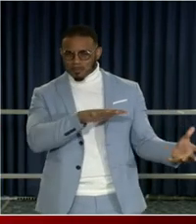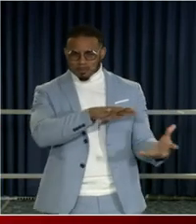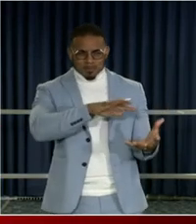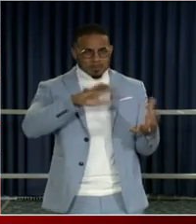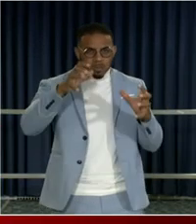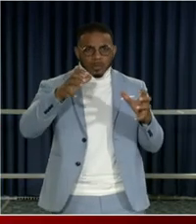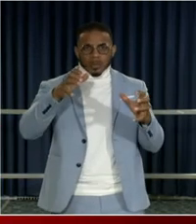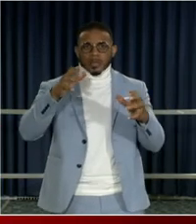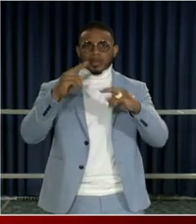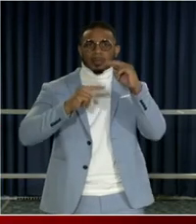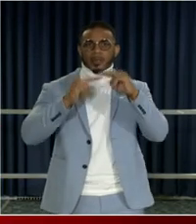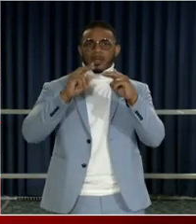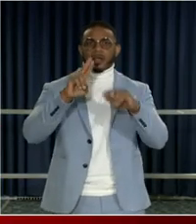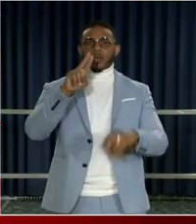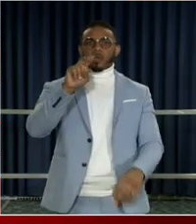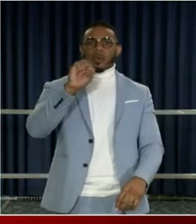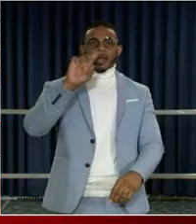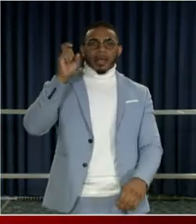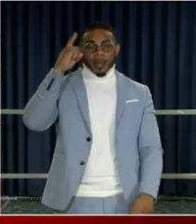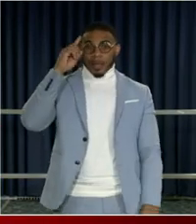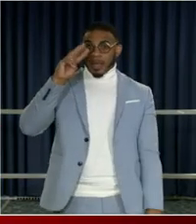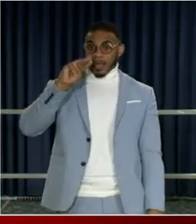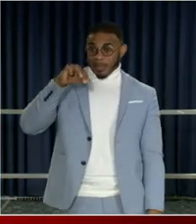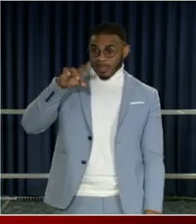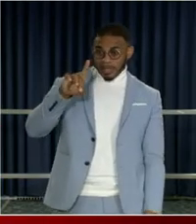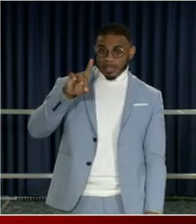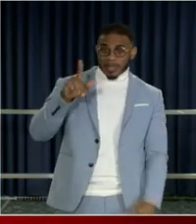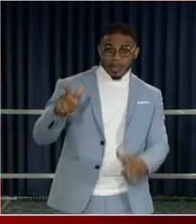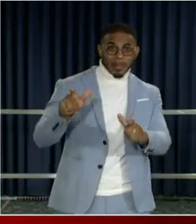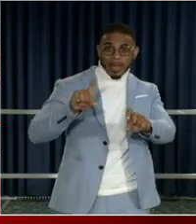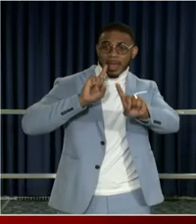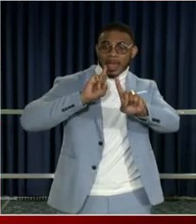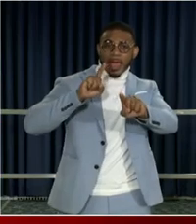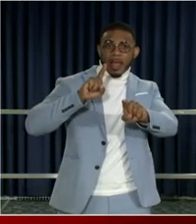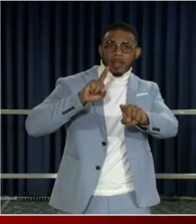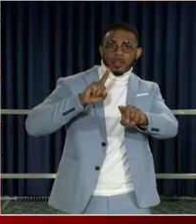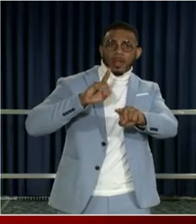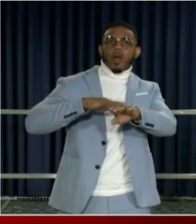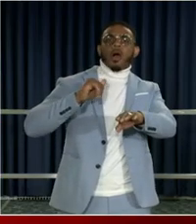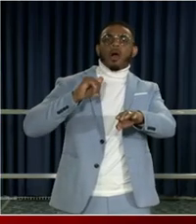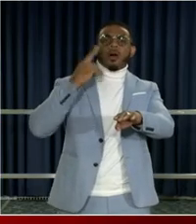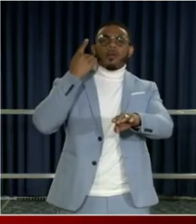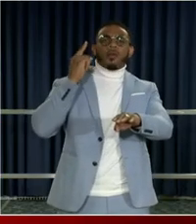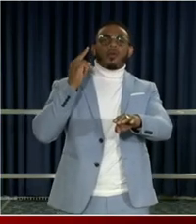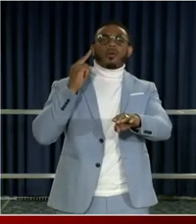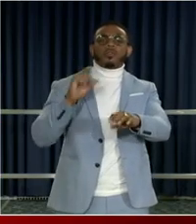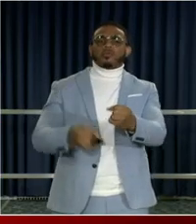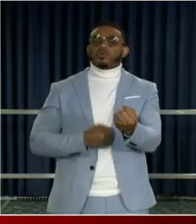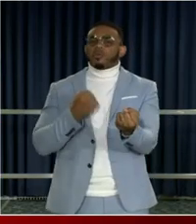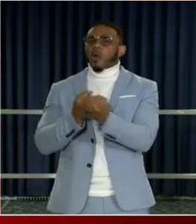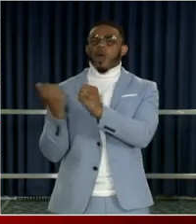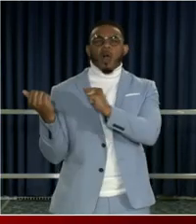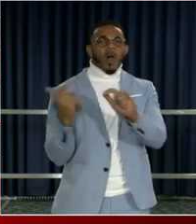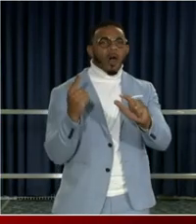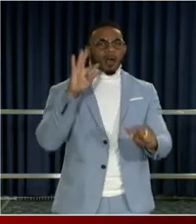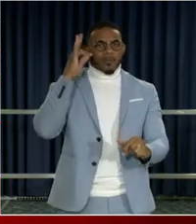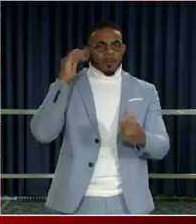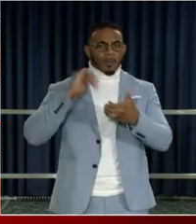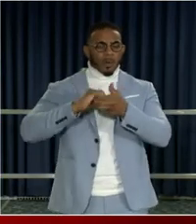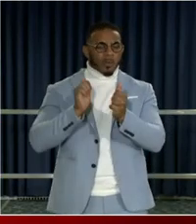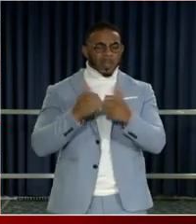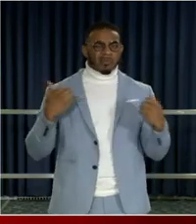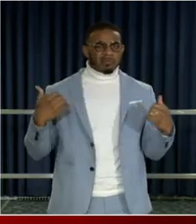storm the building. MPD immediately answered the call to support our federal partners today